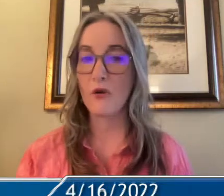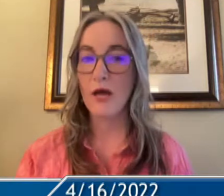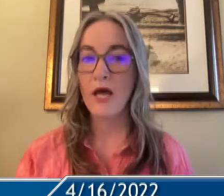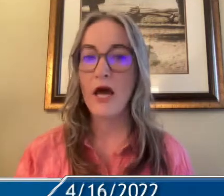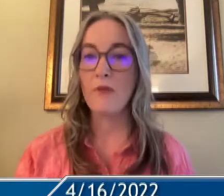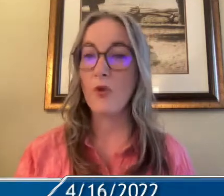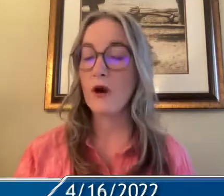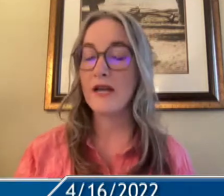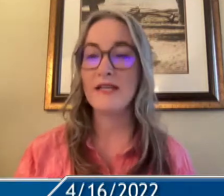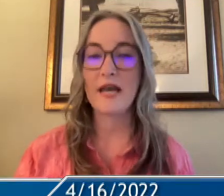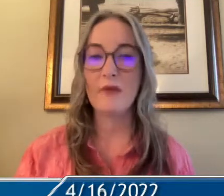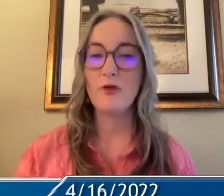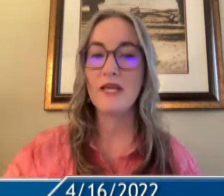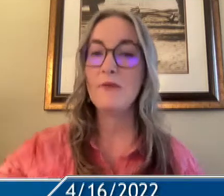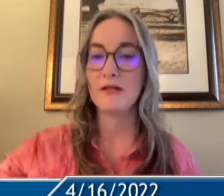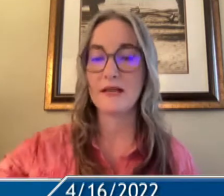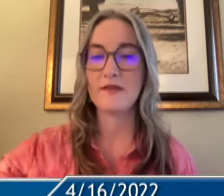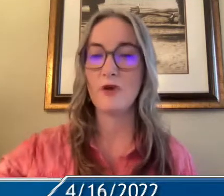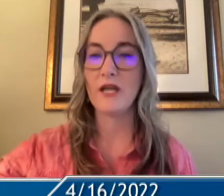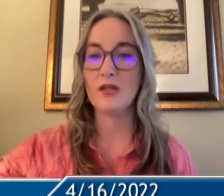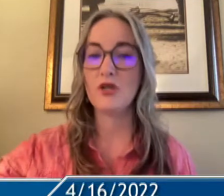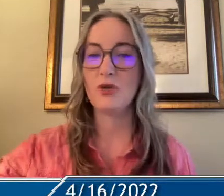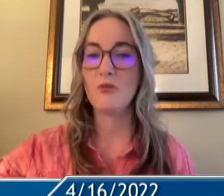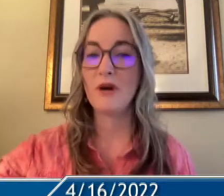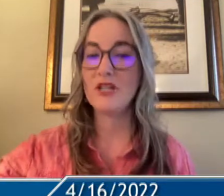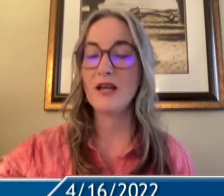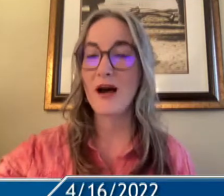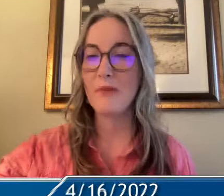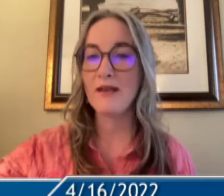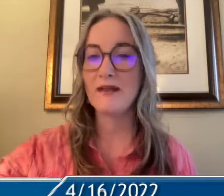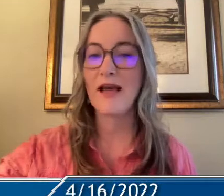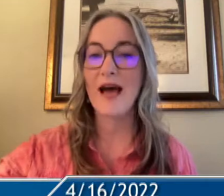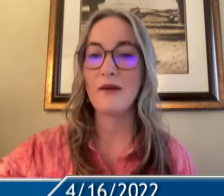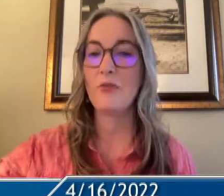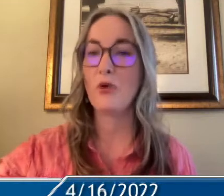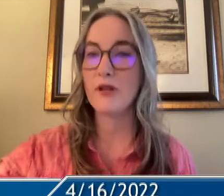portlandoregon.gov/CBO, or at any time you can email testimony to